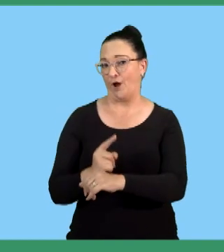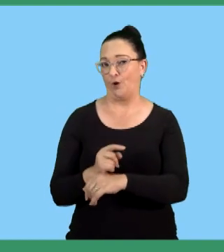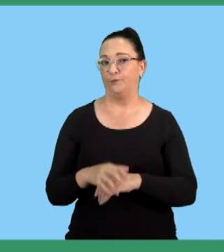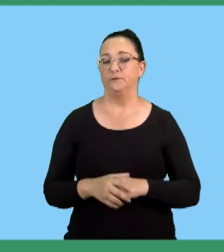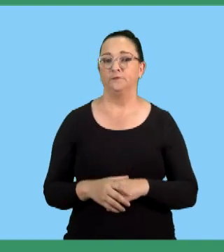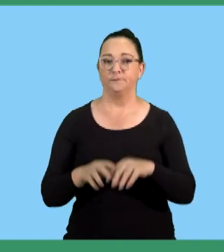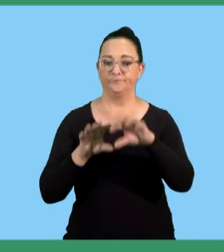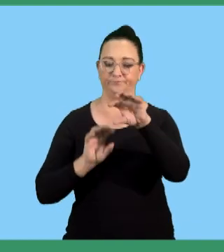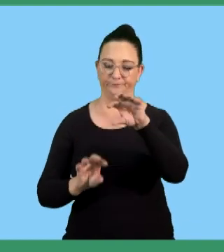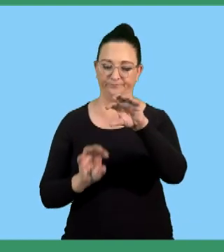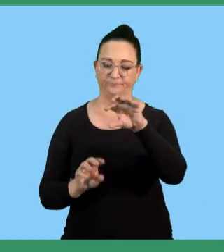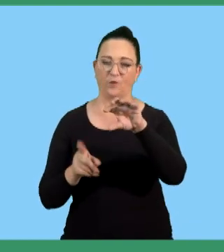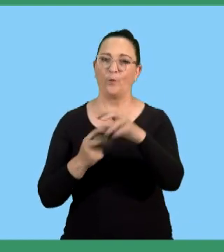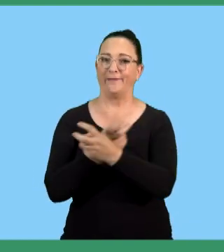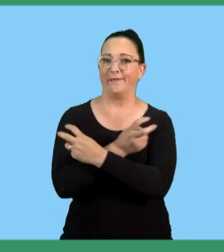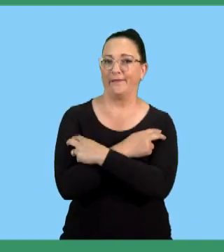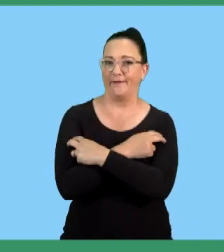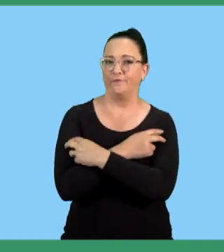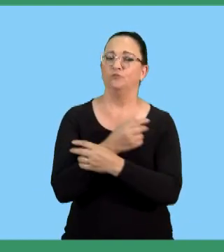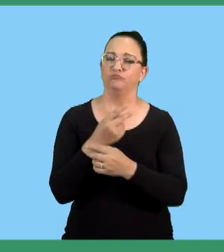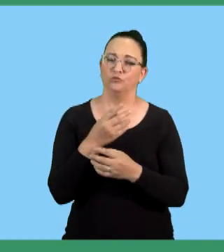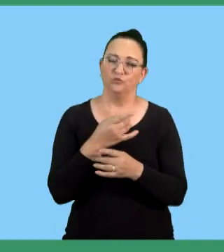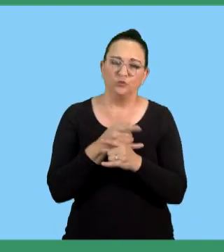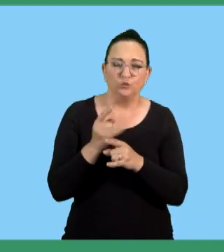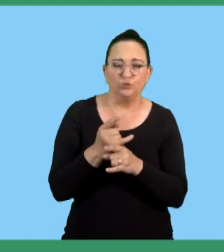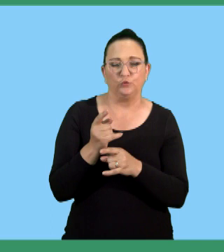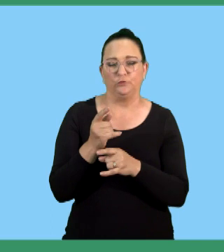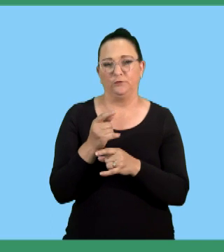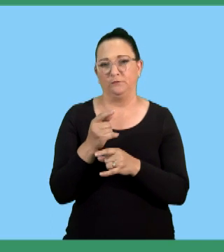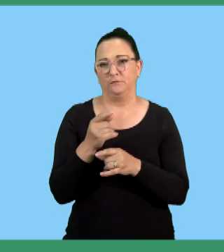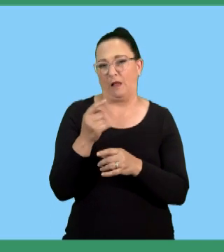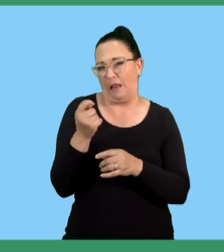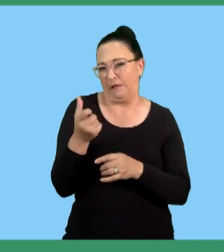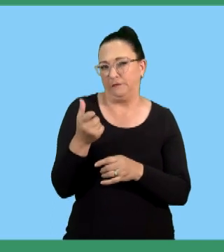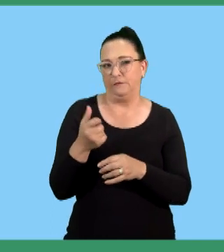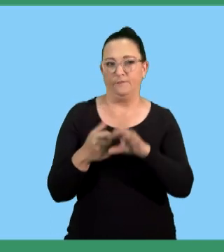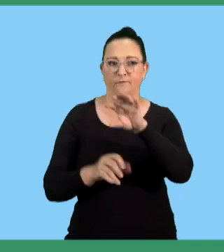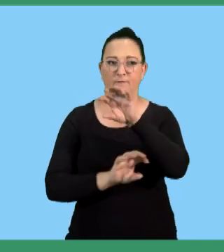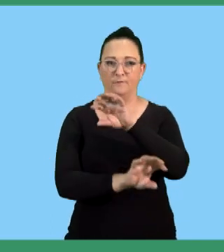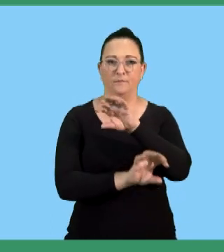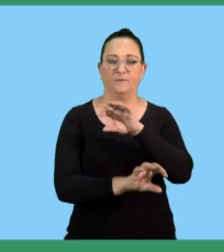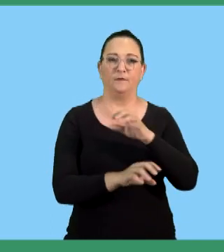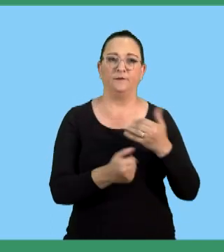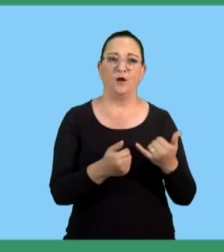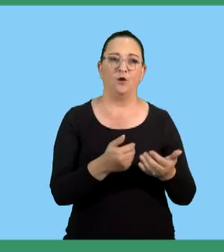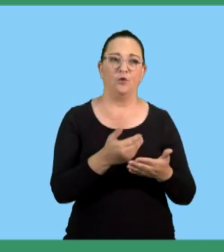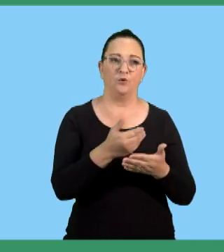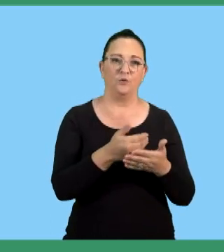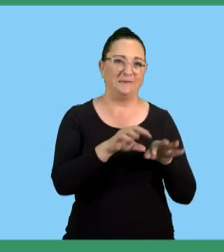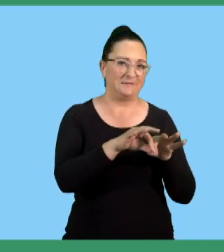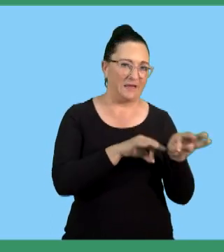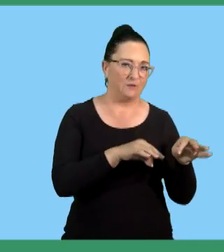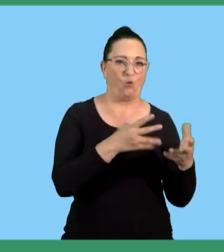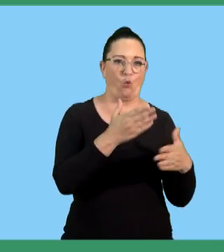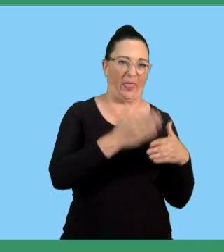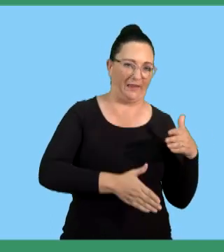expand on it. Then there's leave. We spoke briefly about leave as well, but we're going to expand on it. Termination. To terminate is to